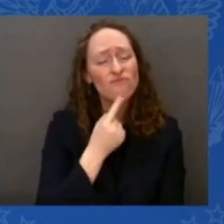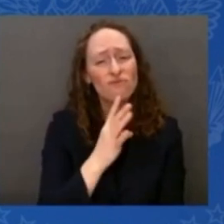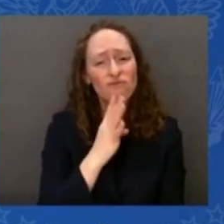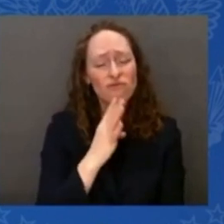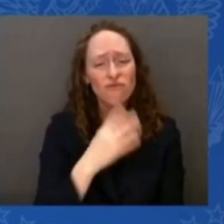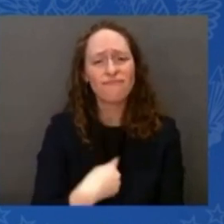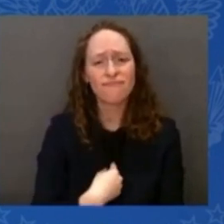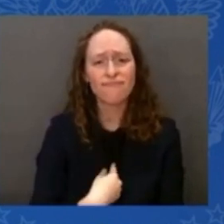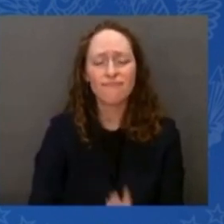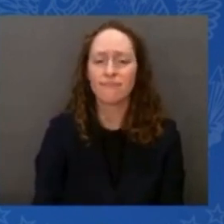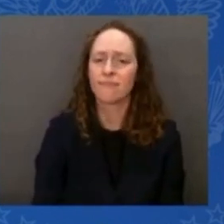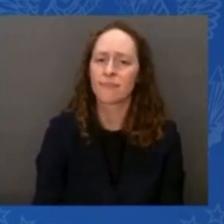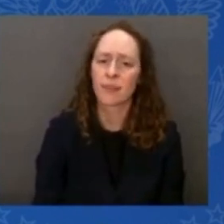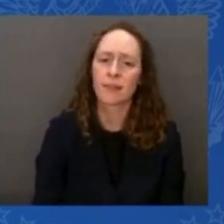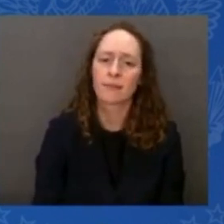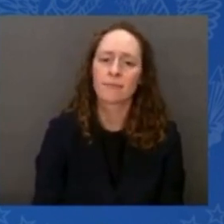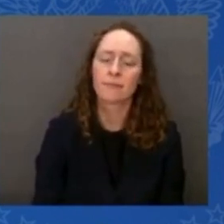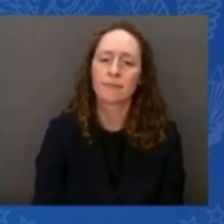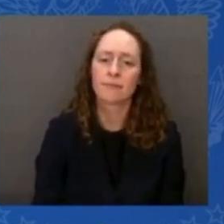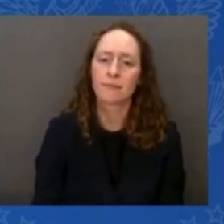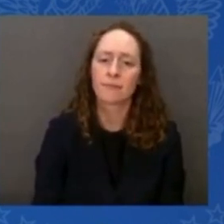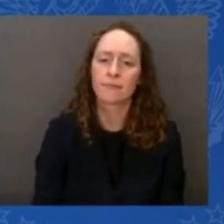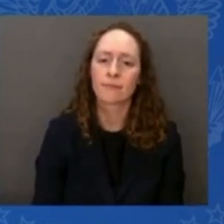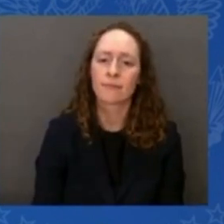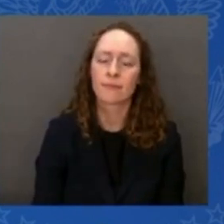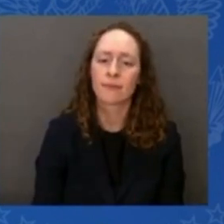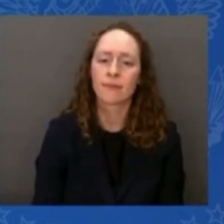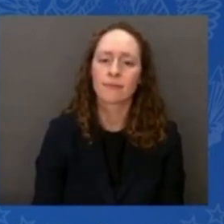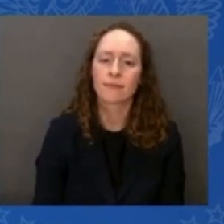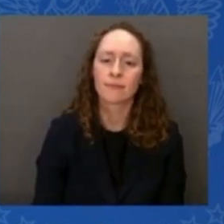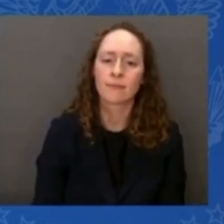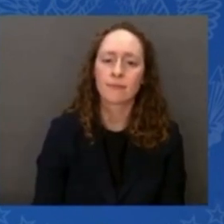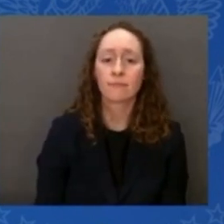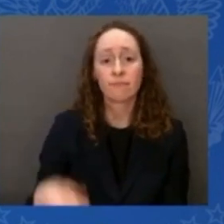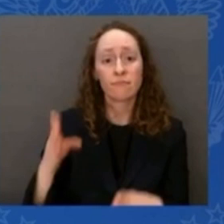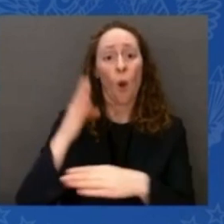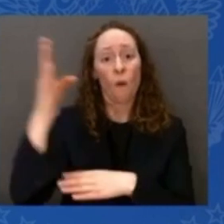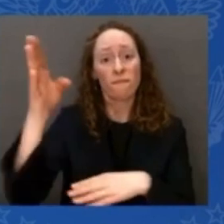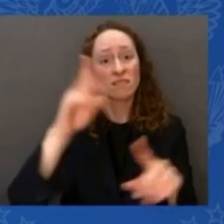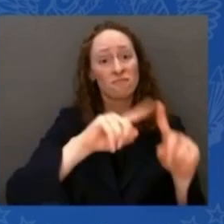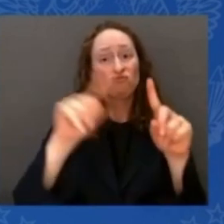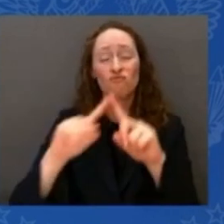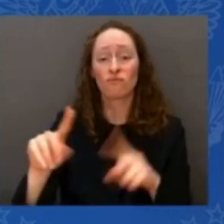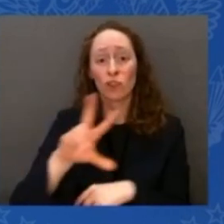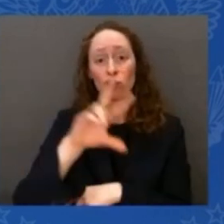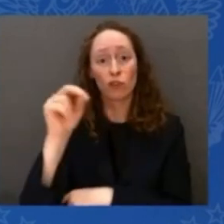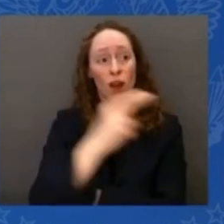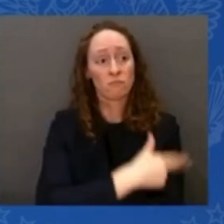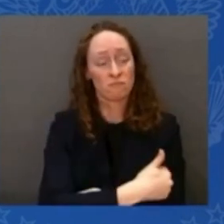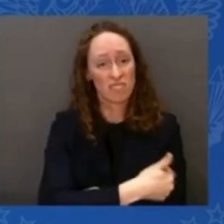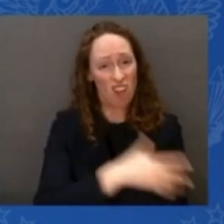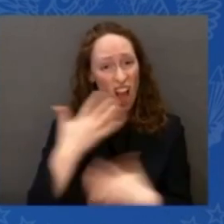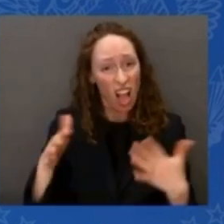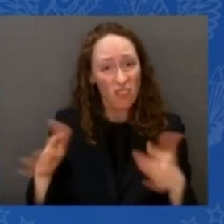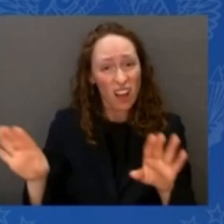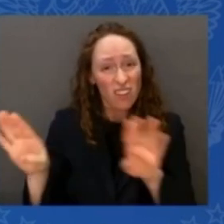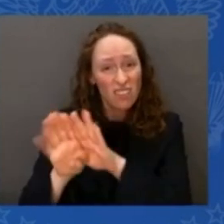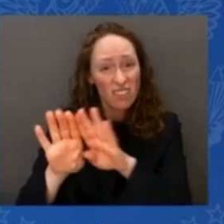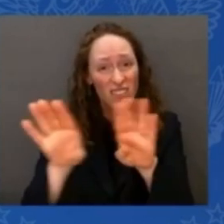130 hospitals did close. Entire communities depend on these hospitals. Getting